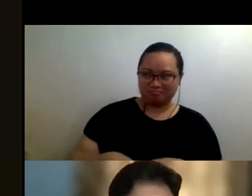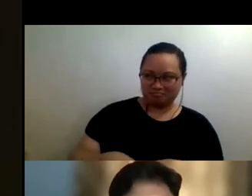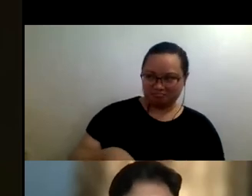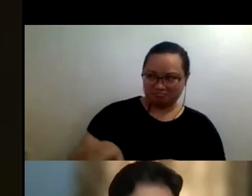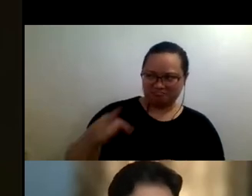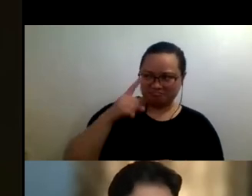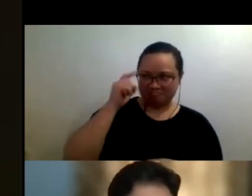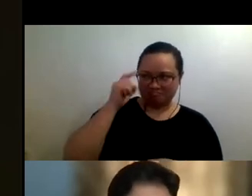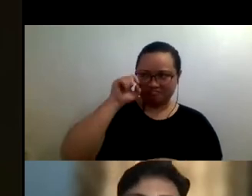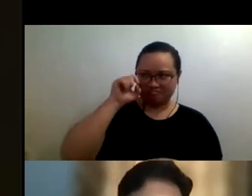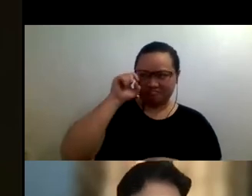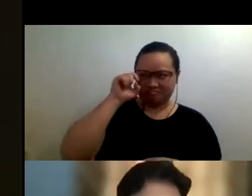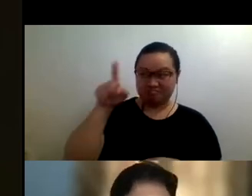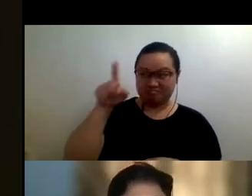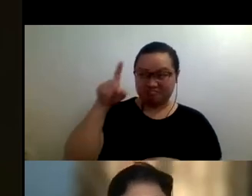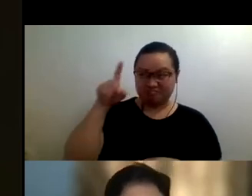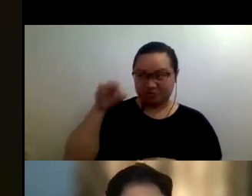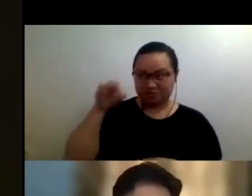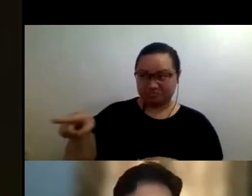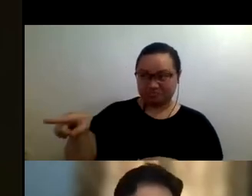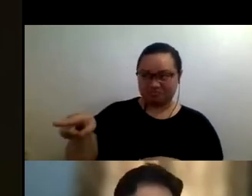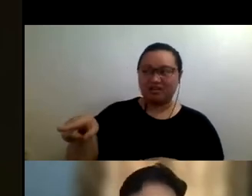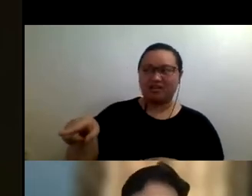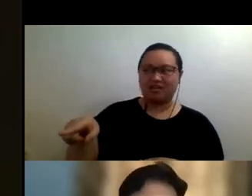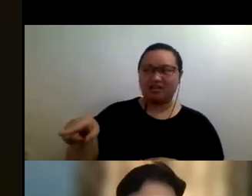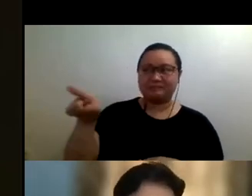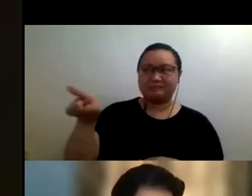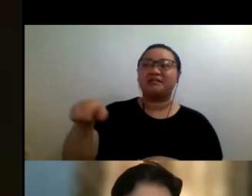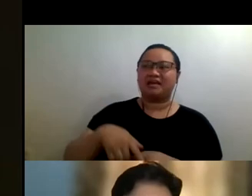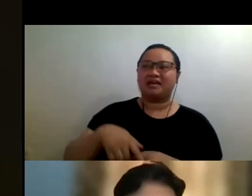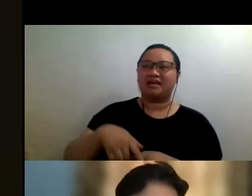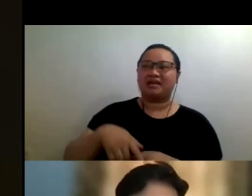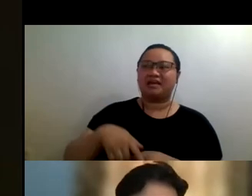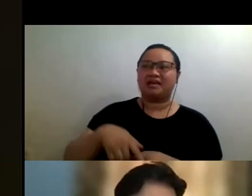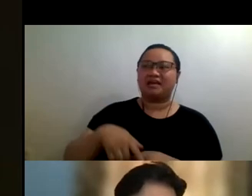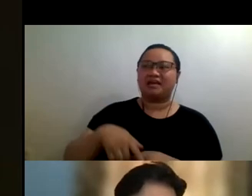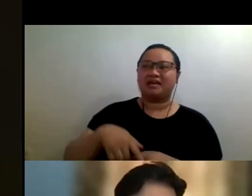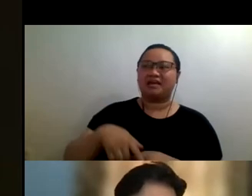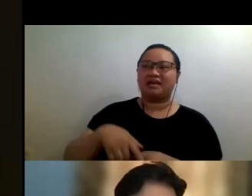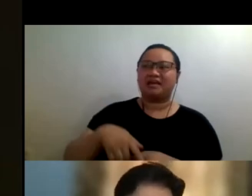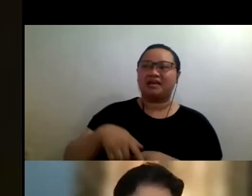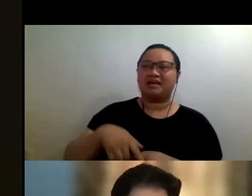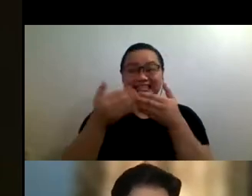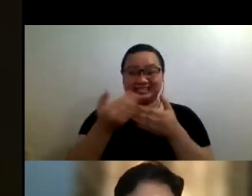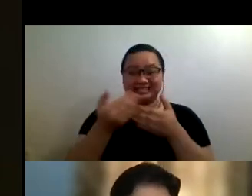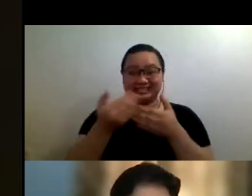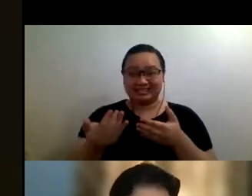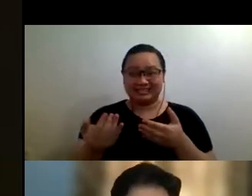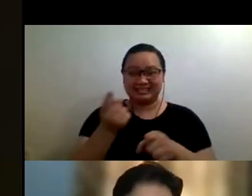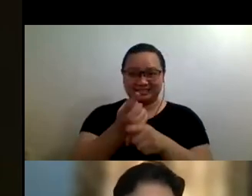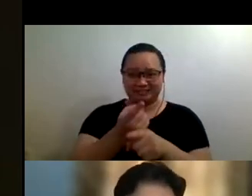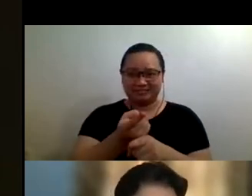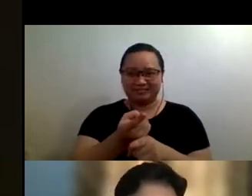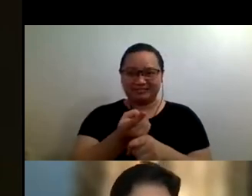I mean, it's a guilty pleasure, and yes, it's normal. It's human. there's a German word for it that I